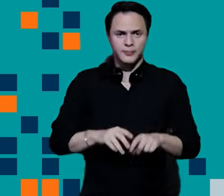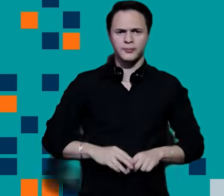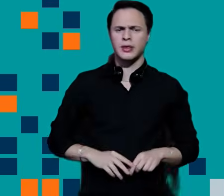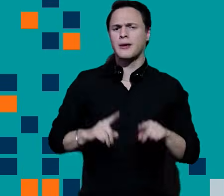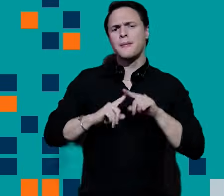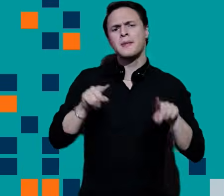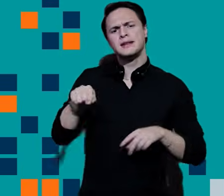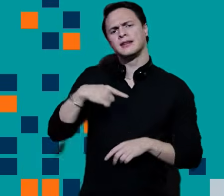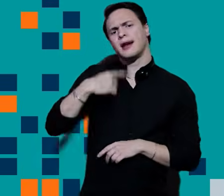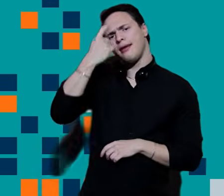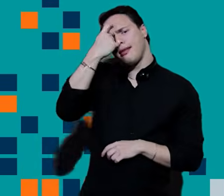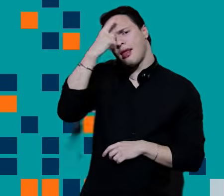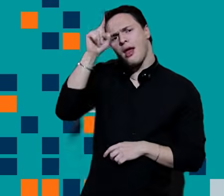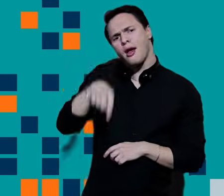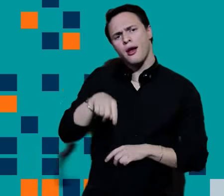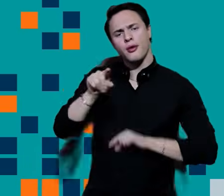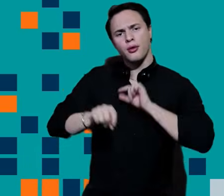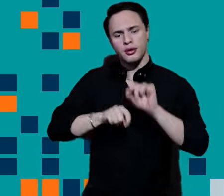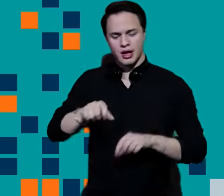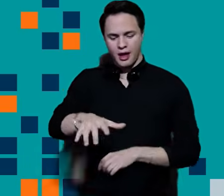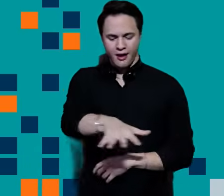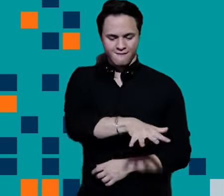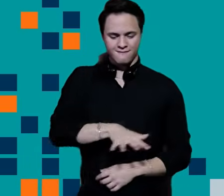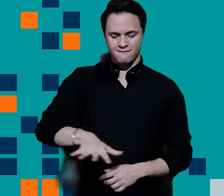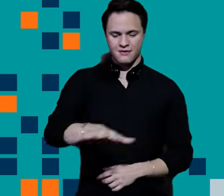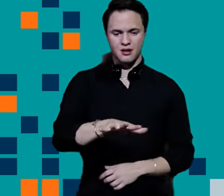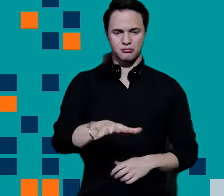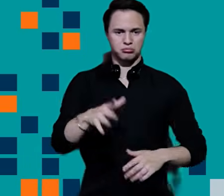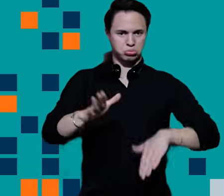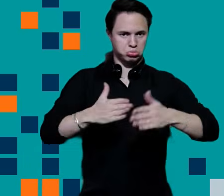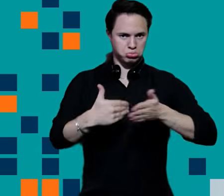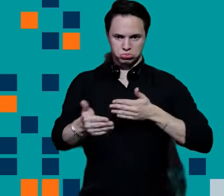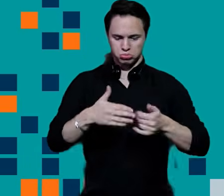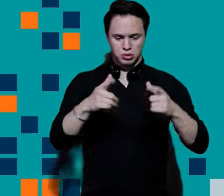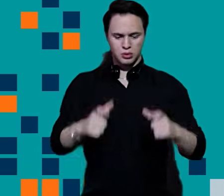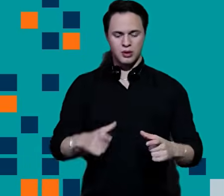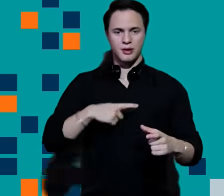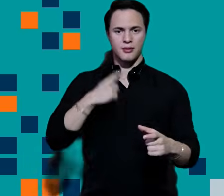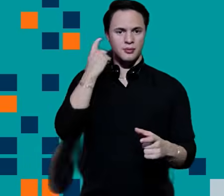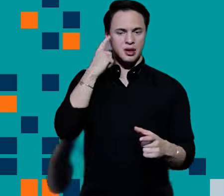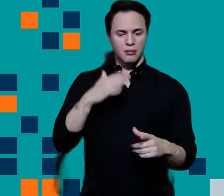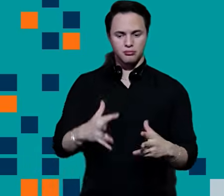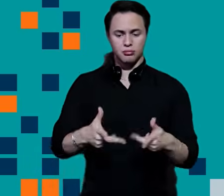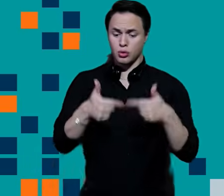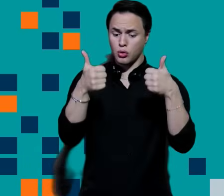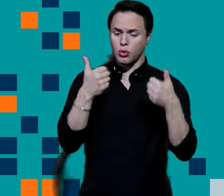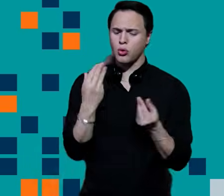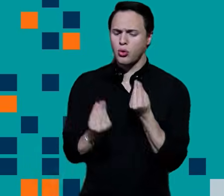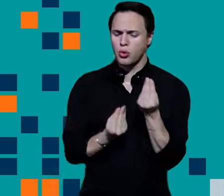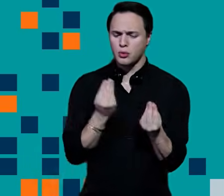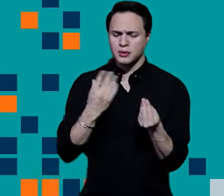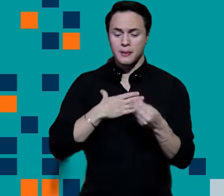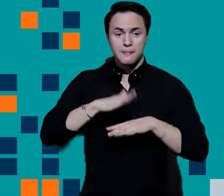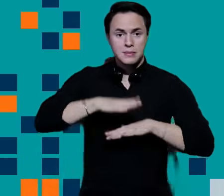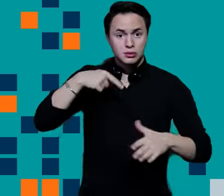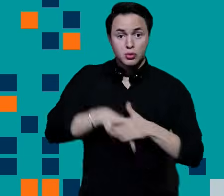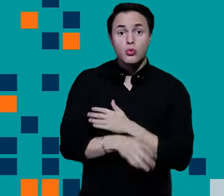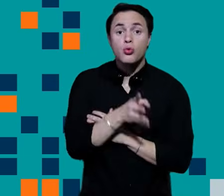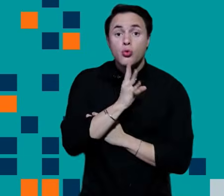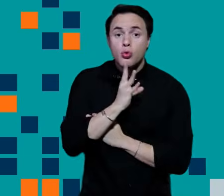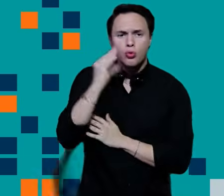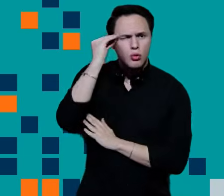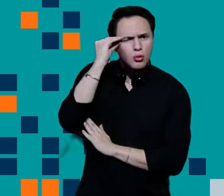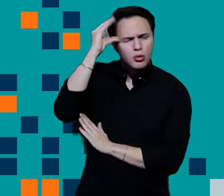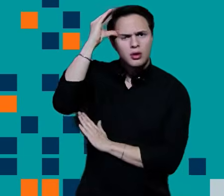this idea of environments, and I want to step this a little further and deepen our knowledge into this idea